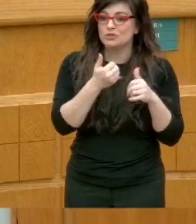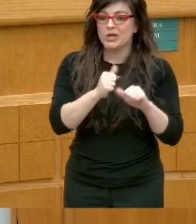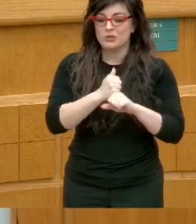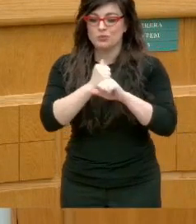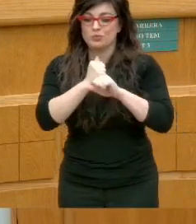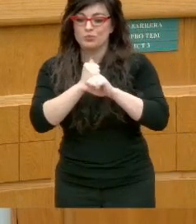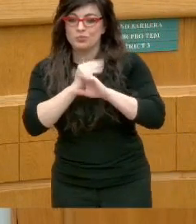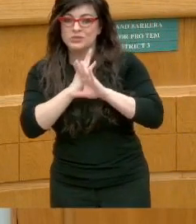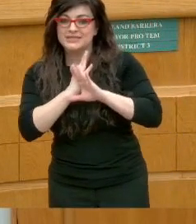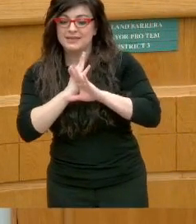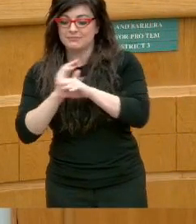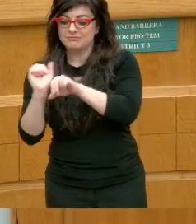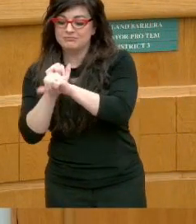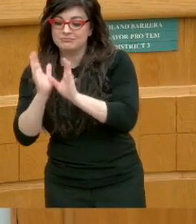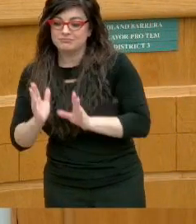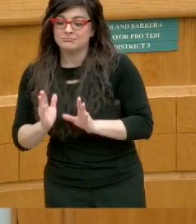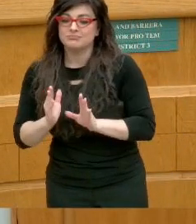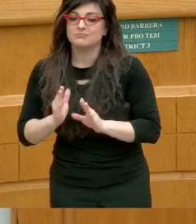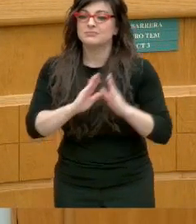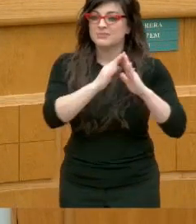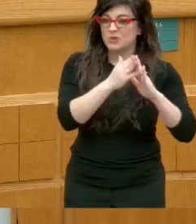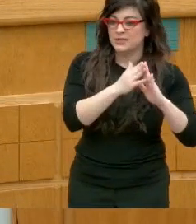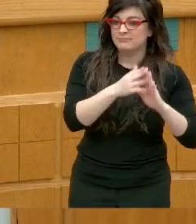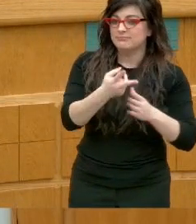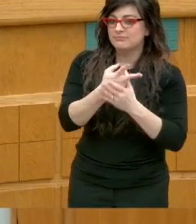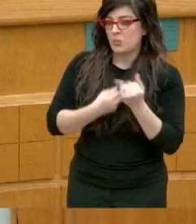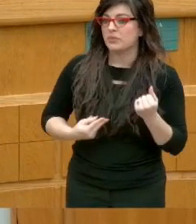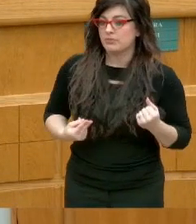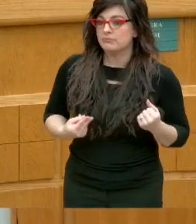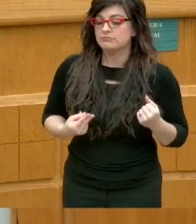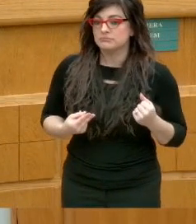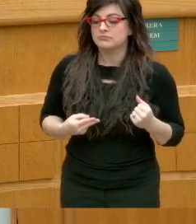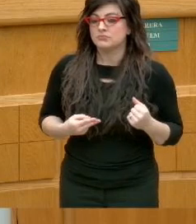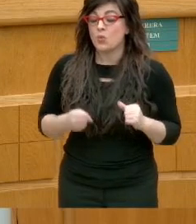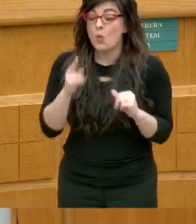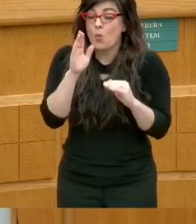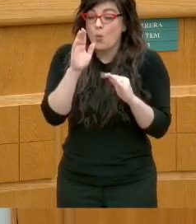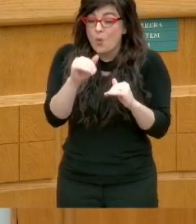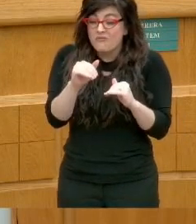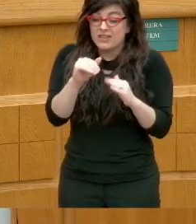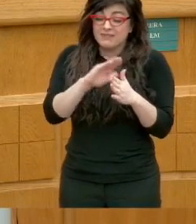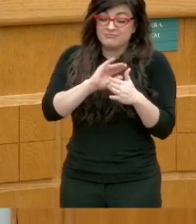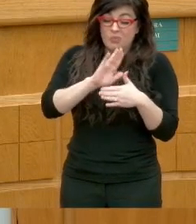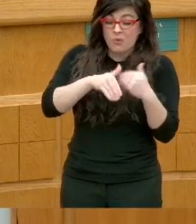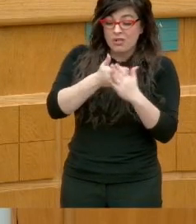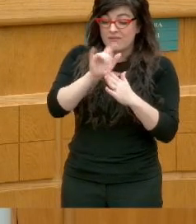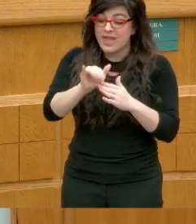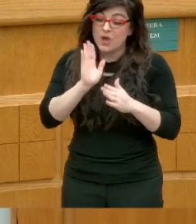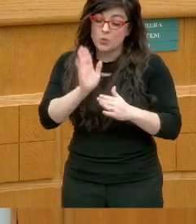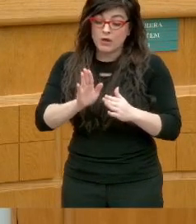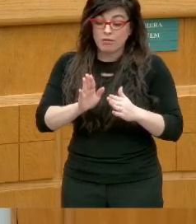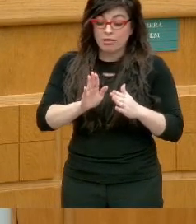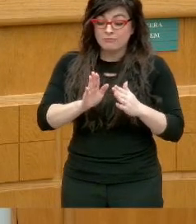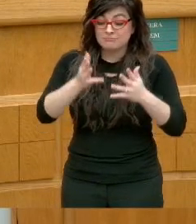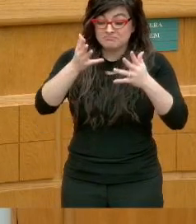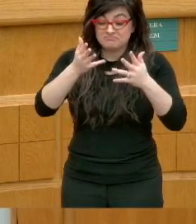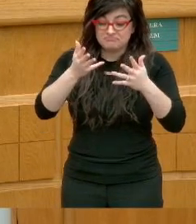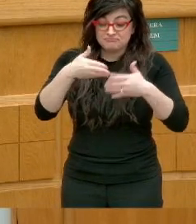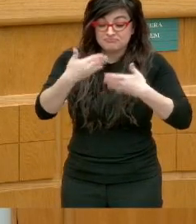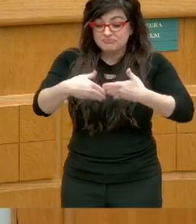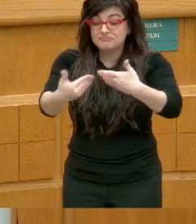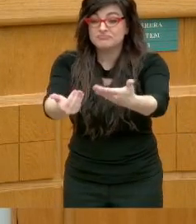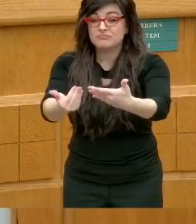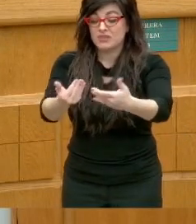keep the public safe. And so that'll happen hopefully by this Friday. We'll be beginning to look at some of those plans.